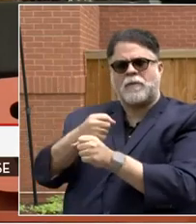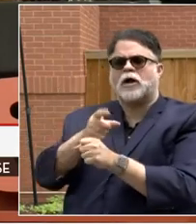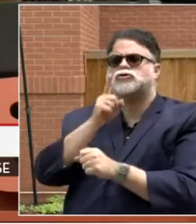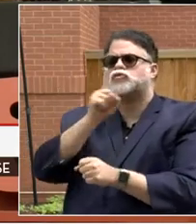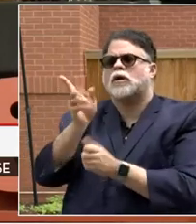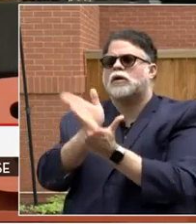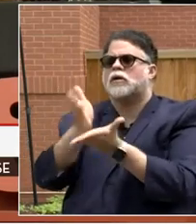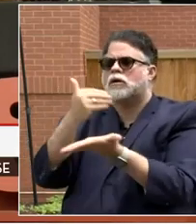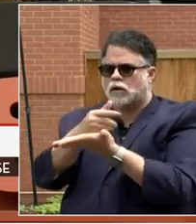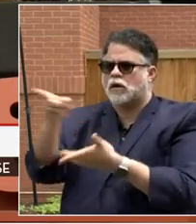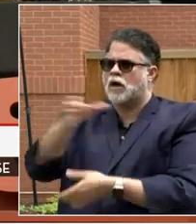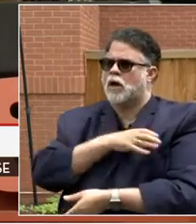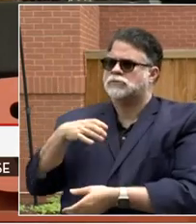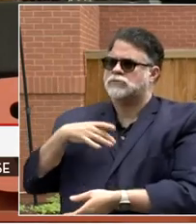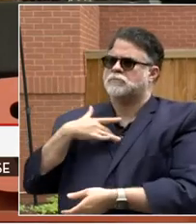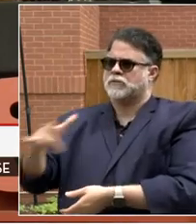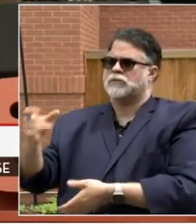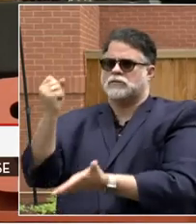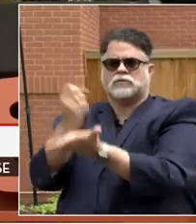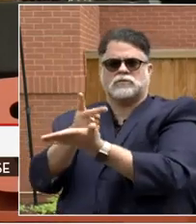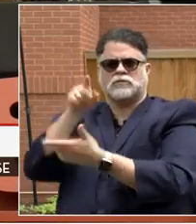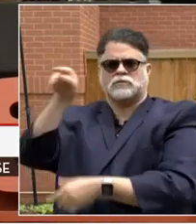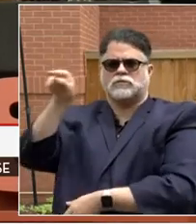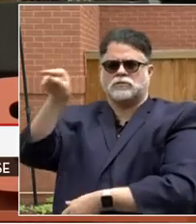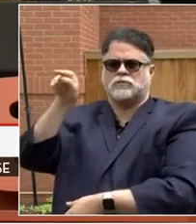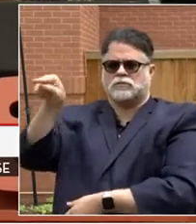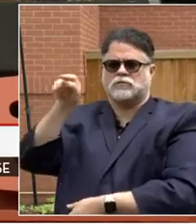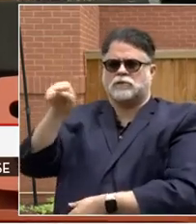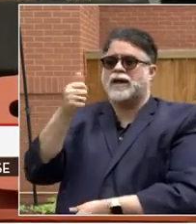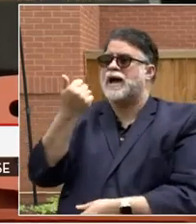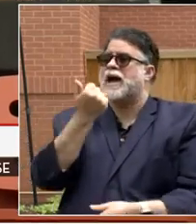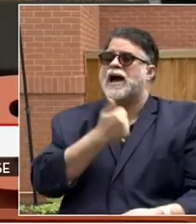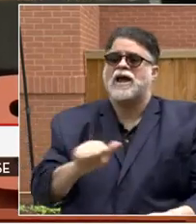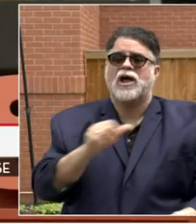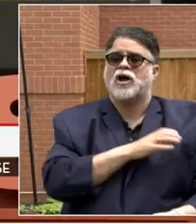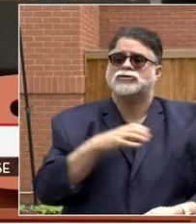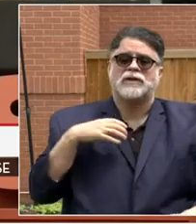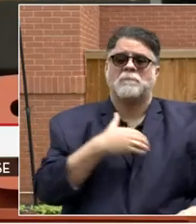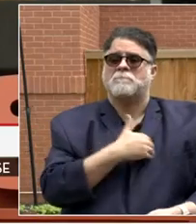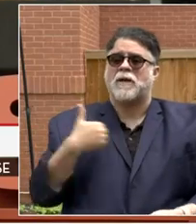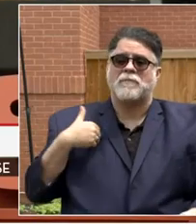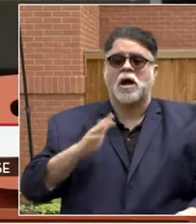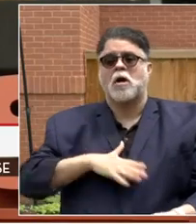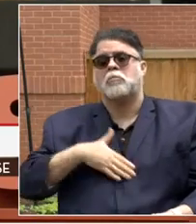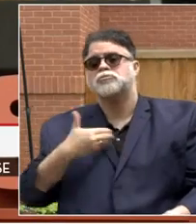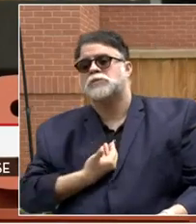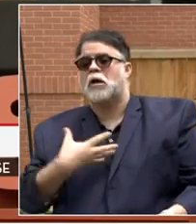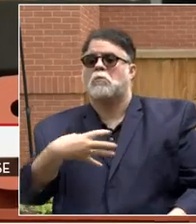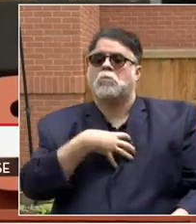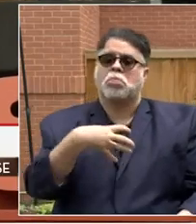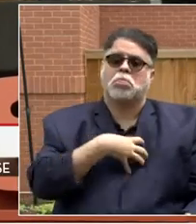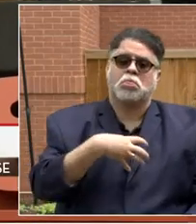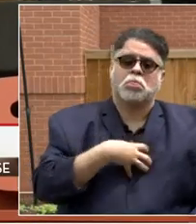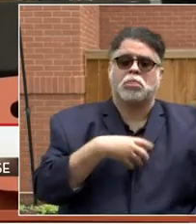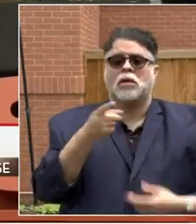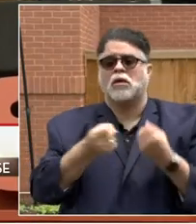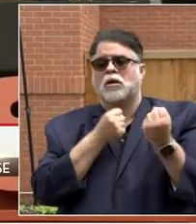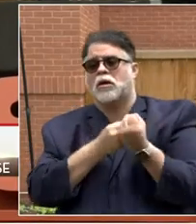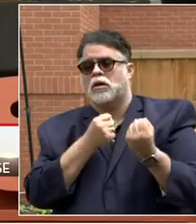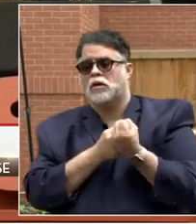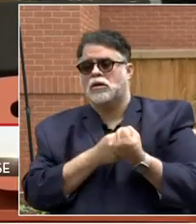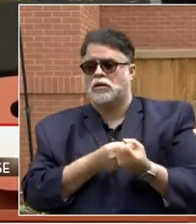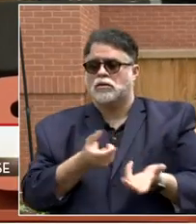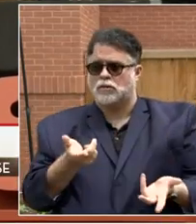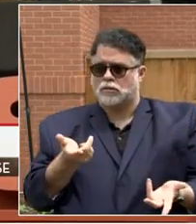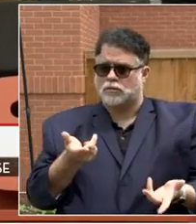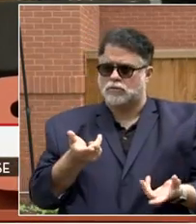Columbia. So if any person, any council member is upset about funding, then they could have funded it.